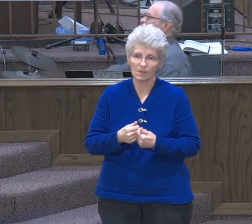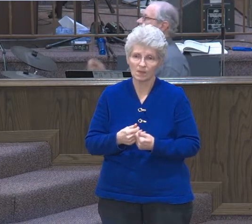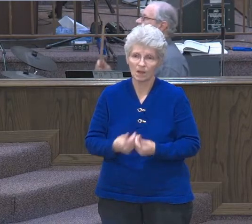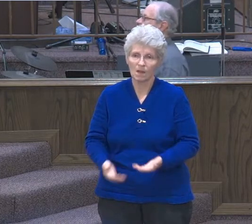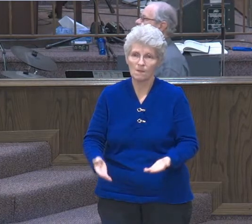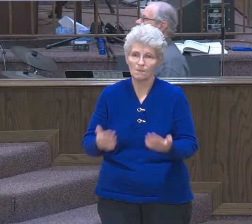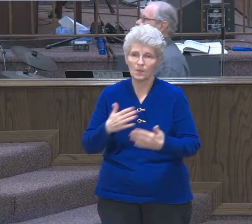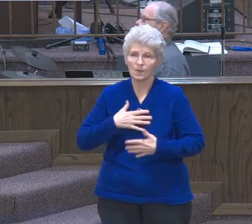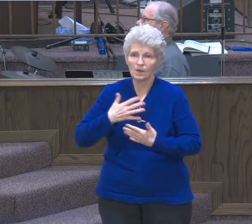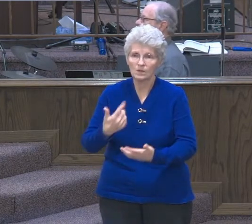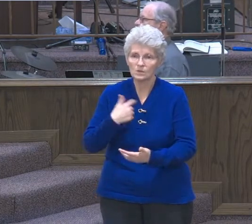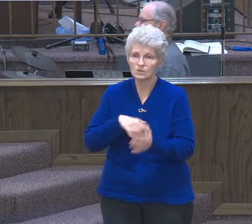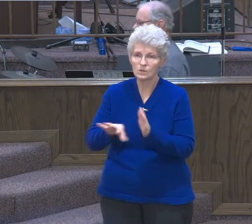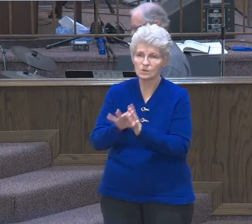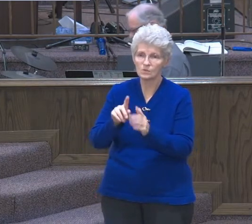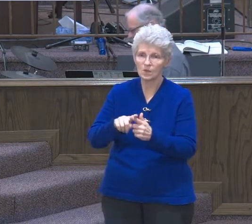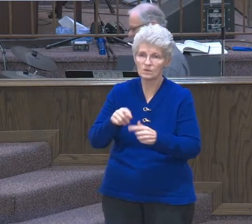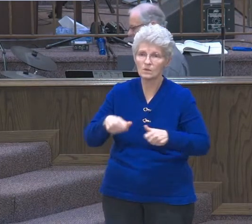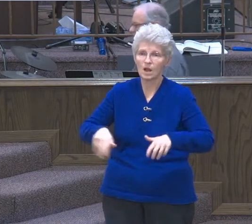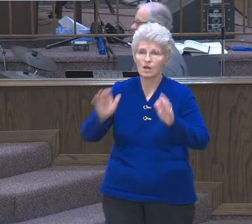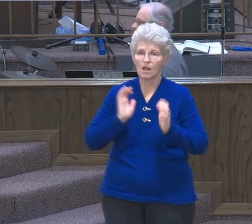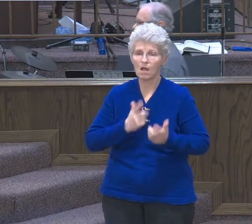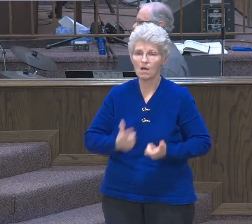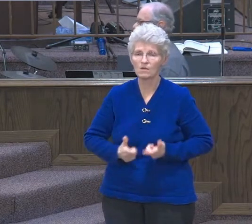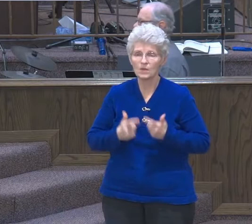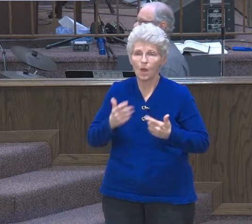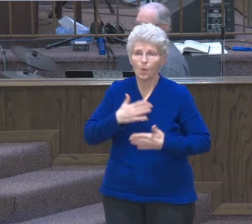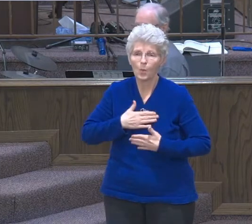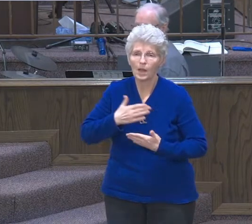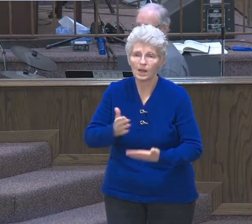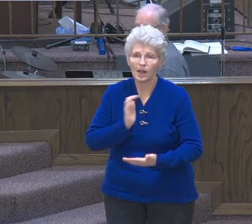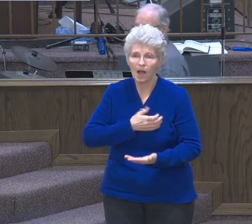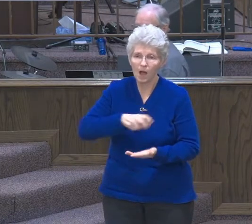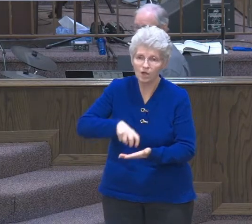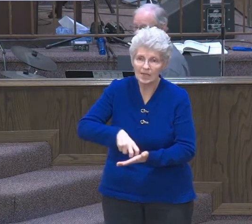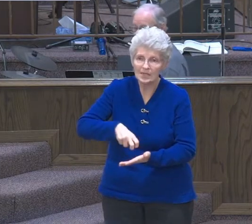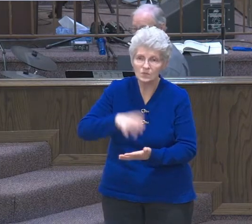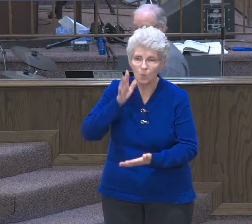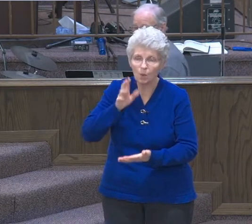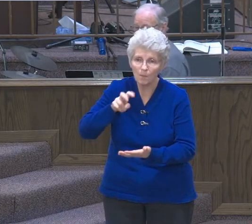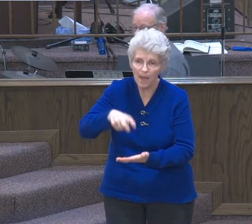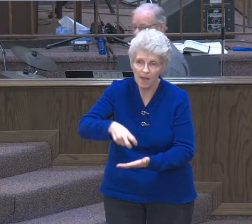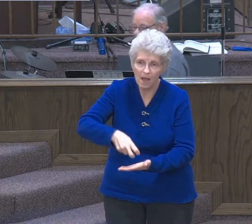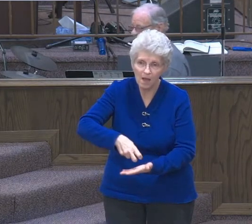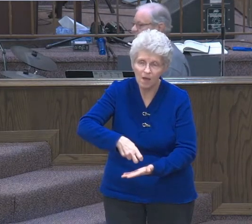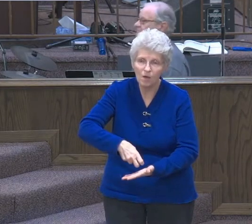Come. Willingly we choose to surrender our lives. Willingly our knees will